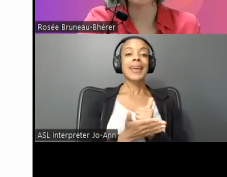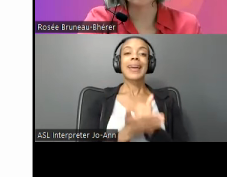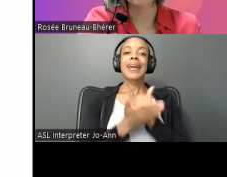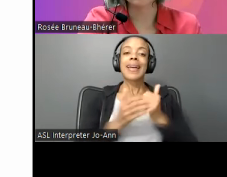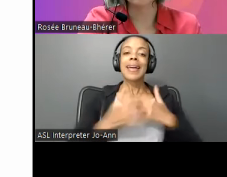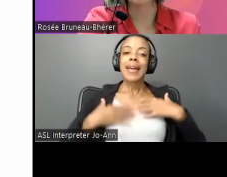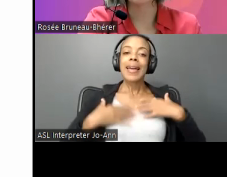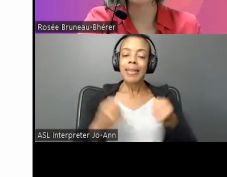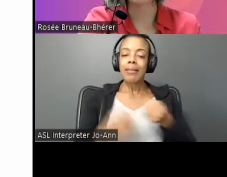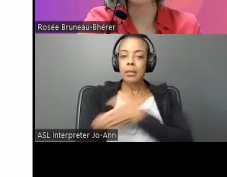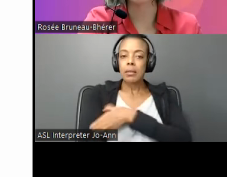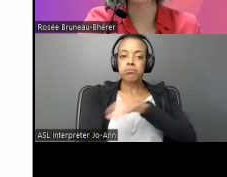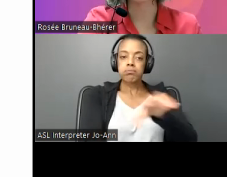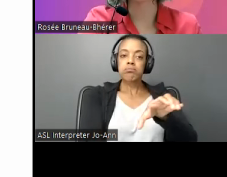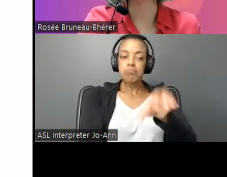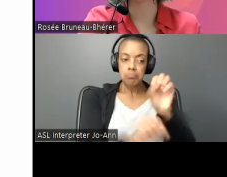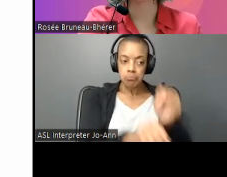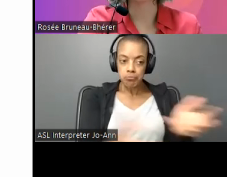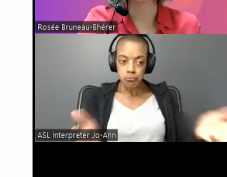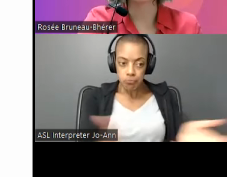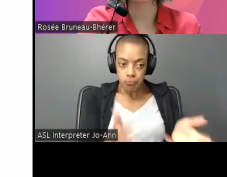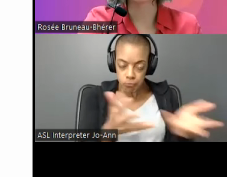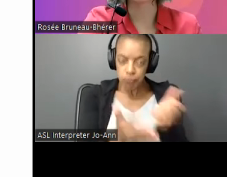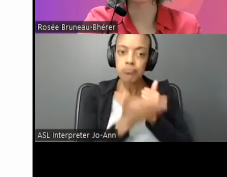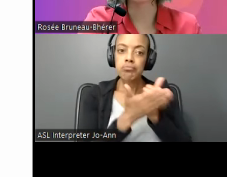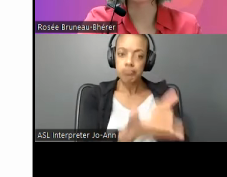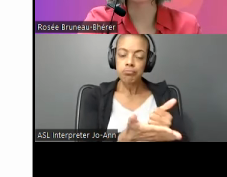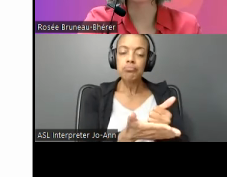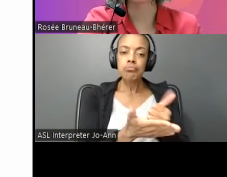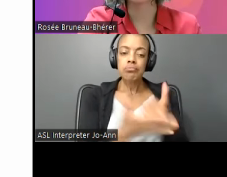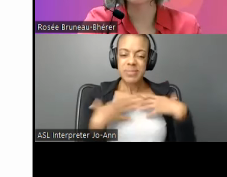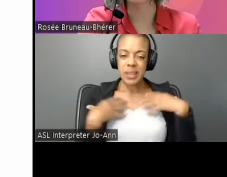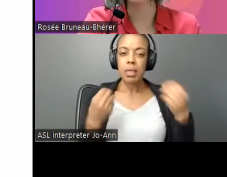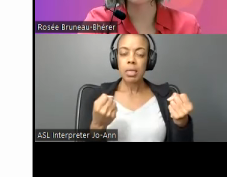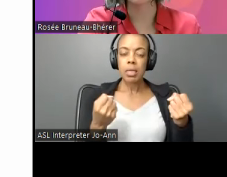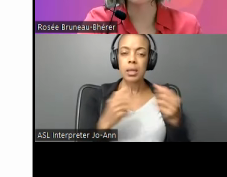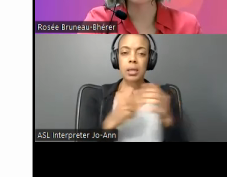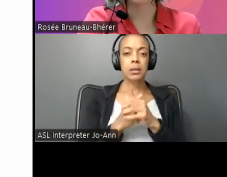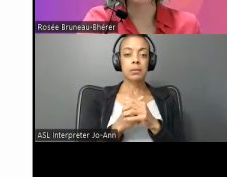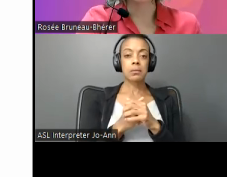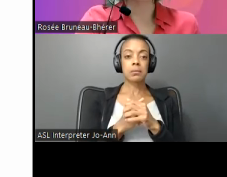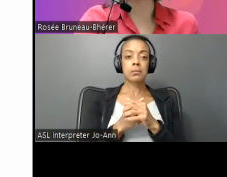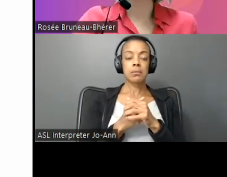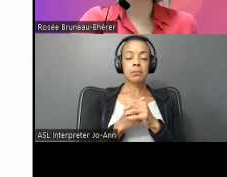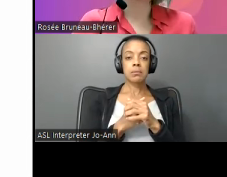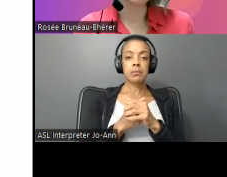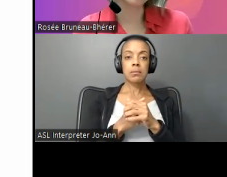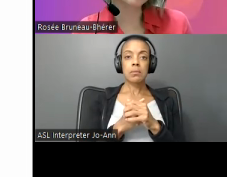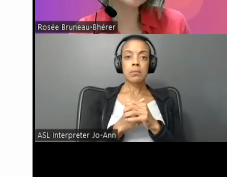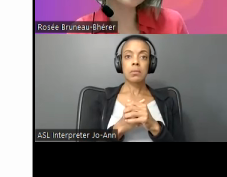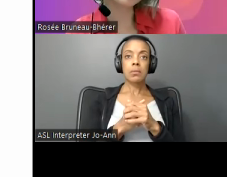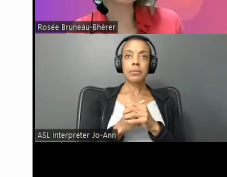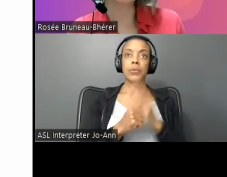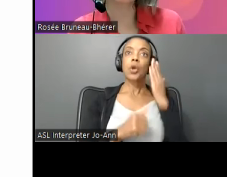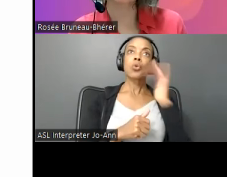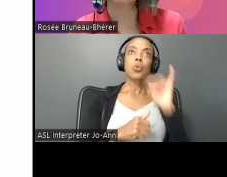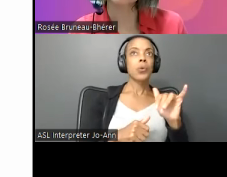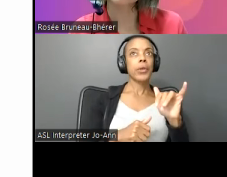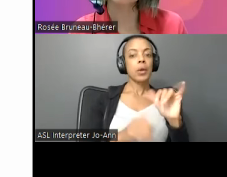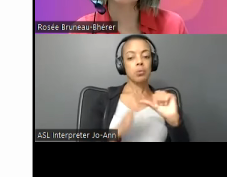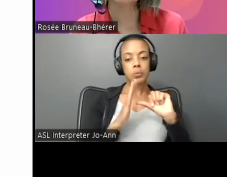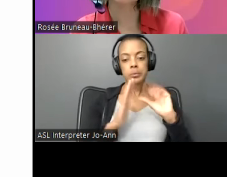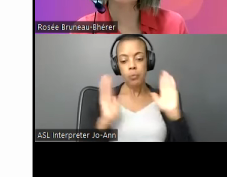lot of our the places where we work, we insist on obedience, on authority.